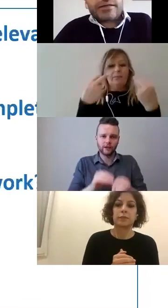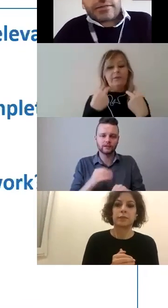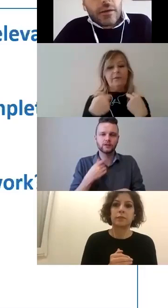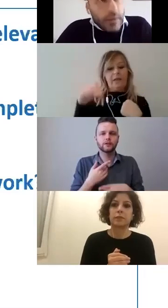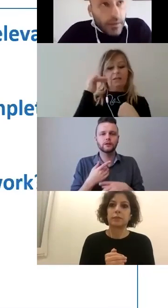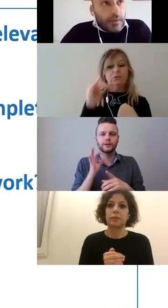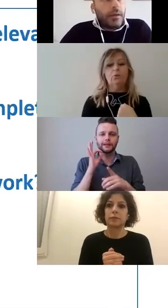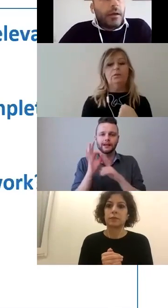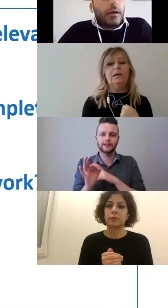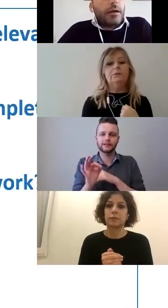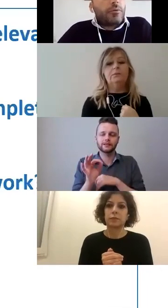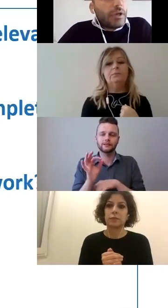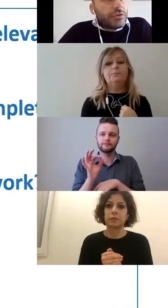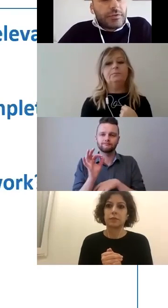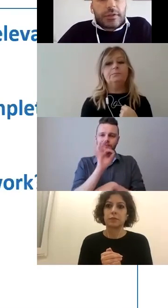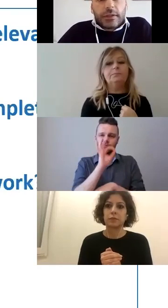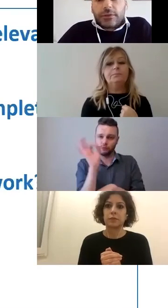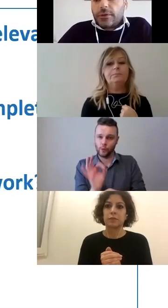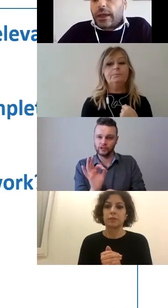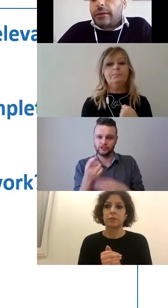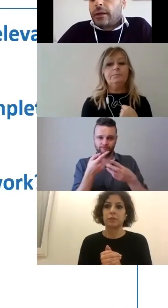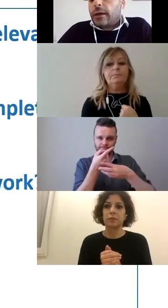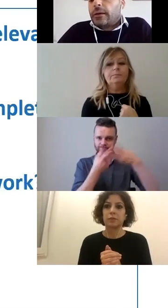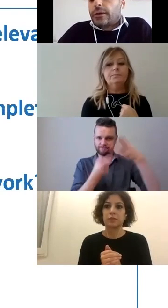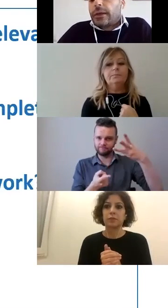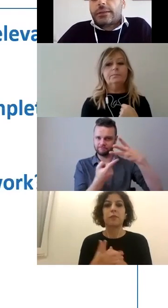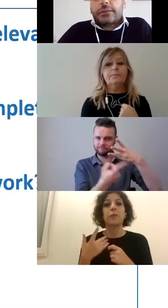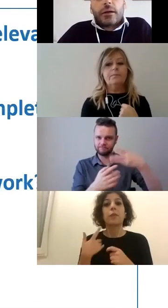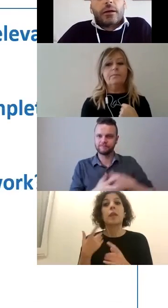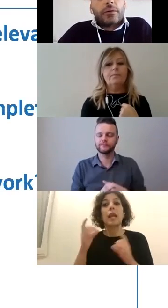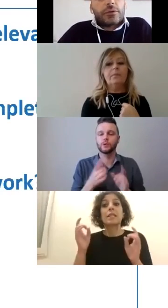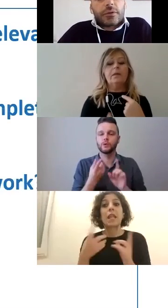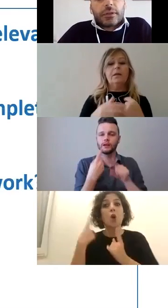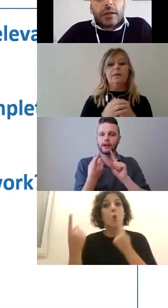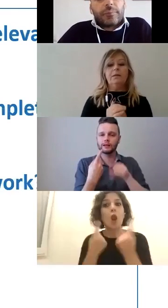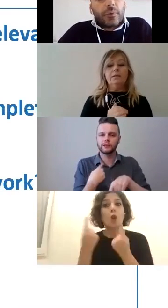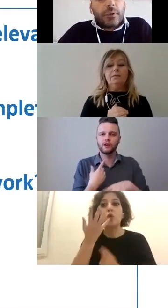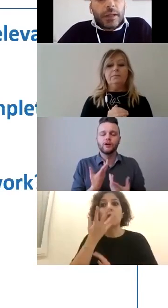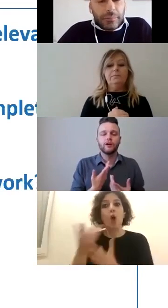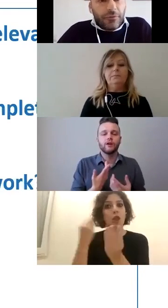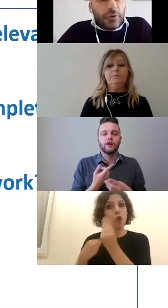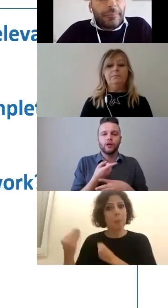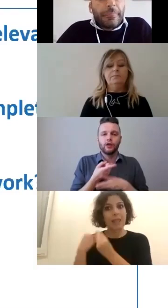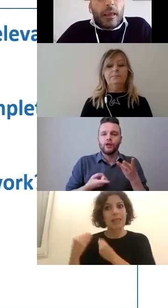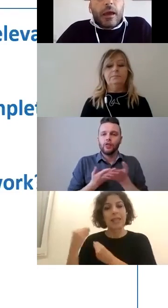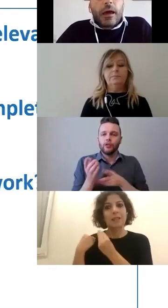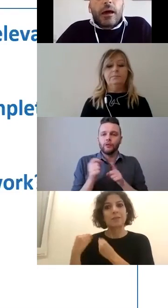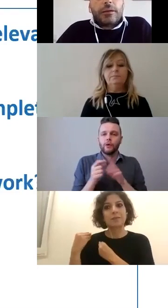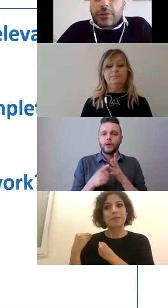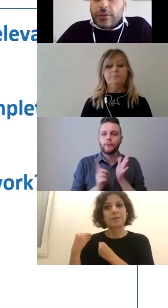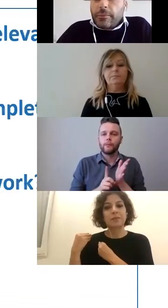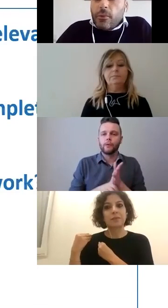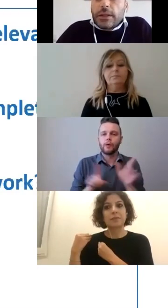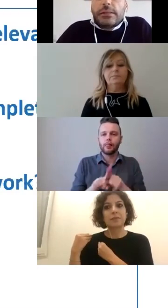to ask questions that you can answer using the poll like before.